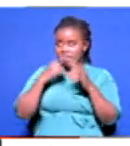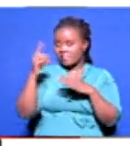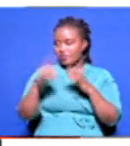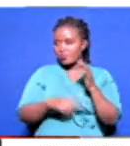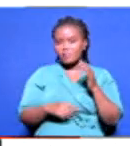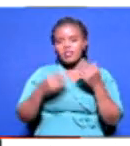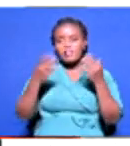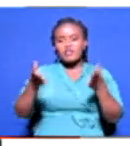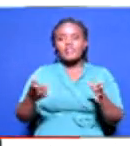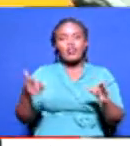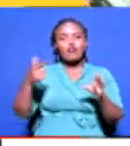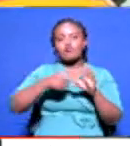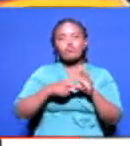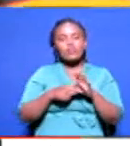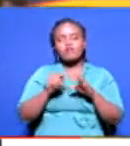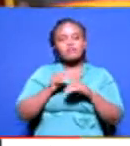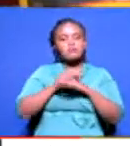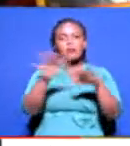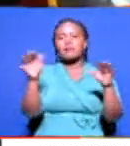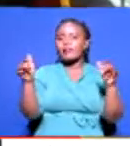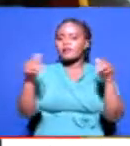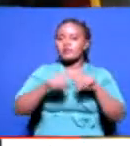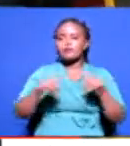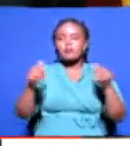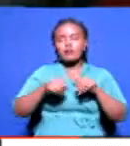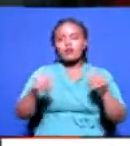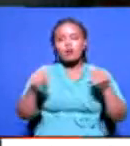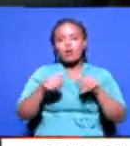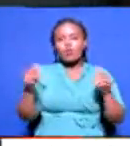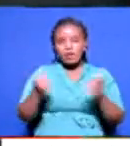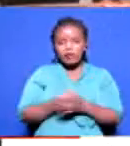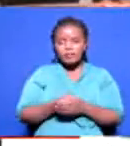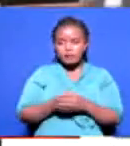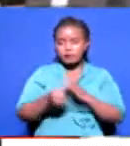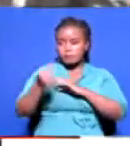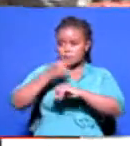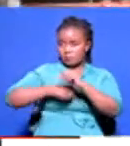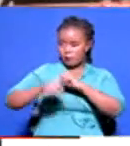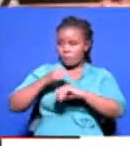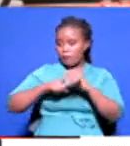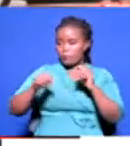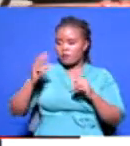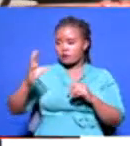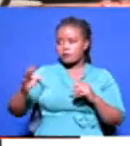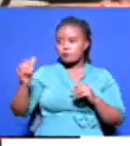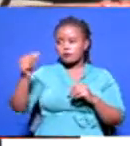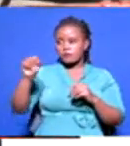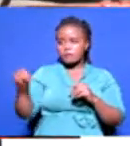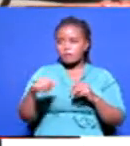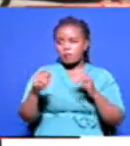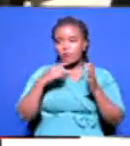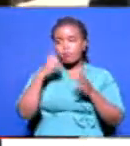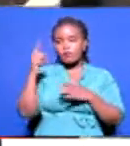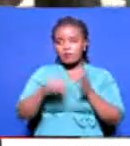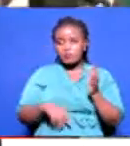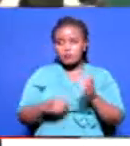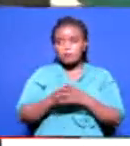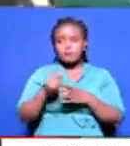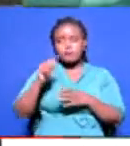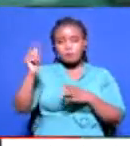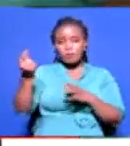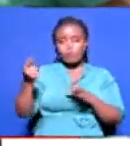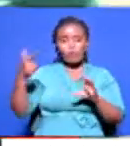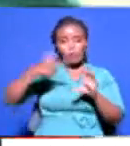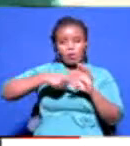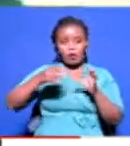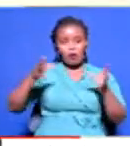country. Acting Petroleum and Mining Cabinet Secretary Monica Juma says Kenya Pipeline Company has 120 million litres